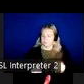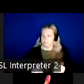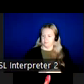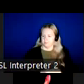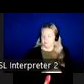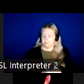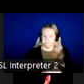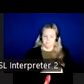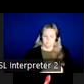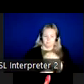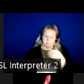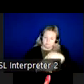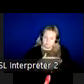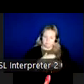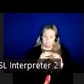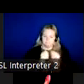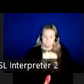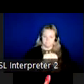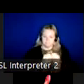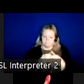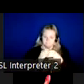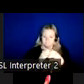you're in there with the others.